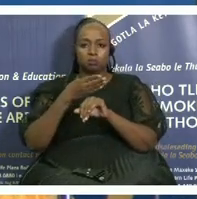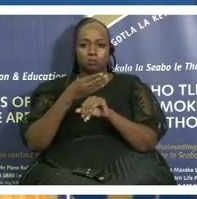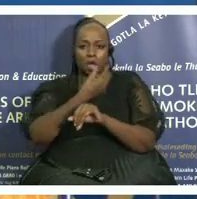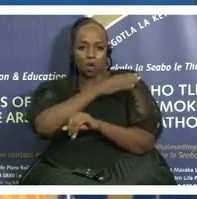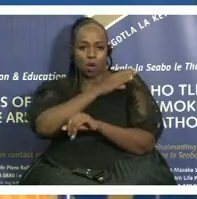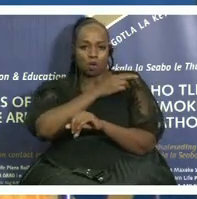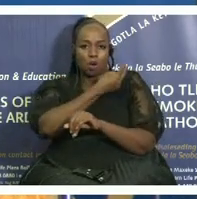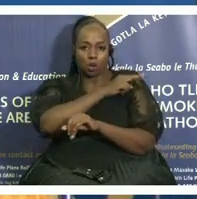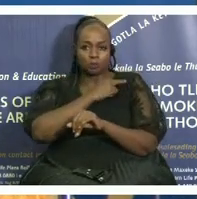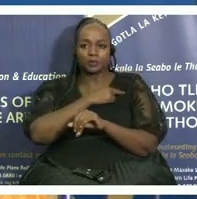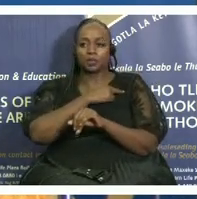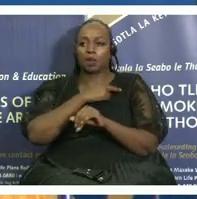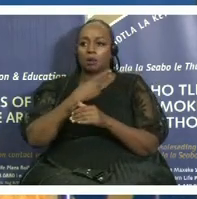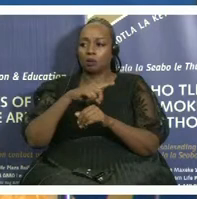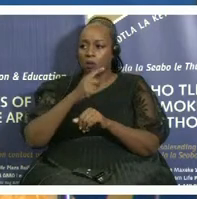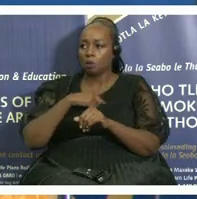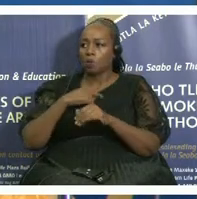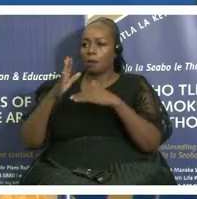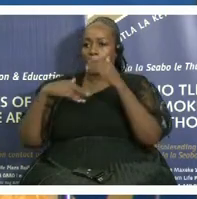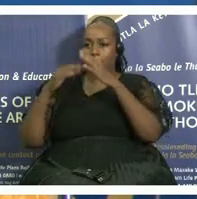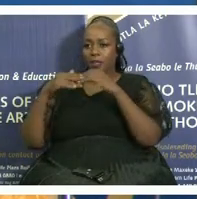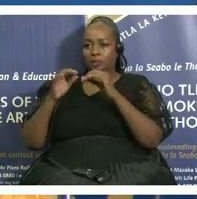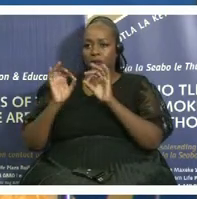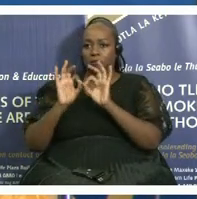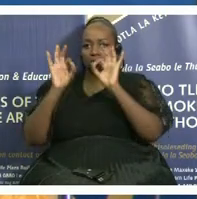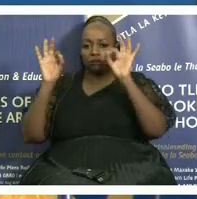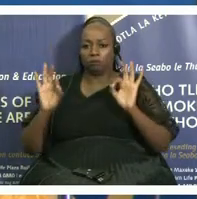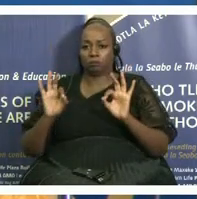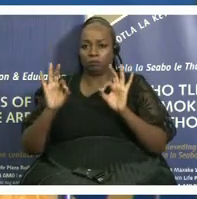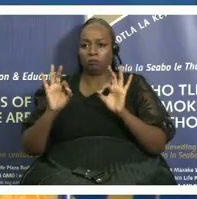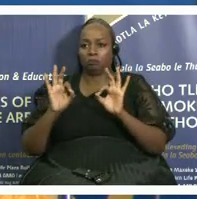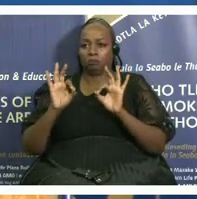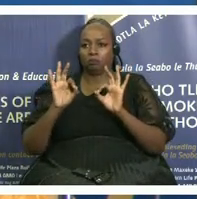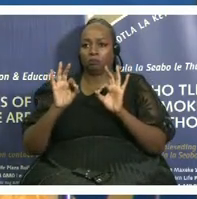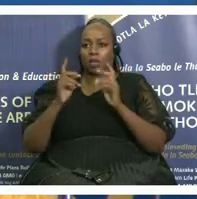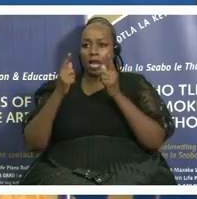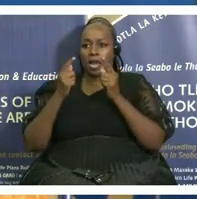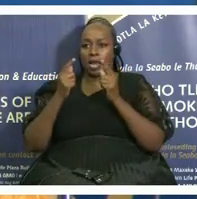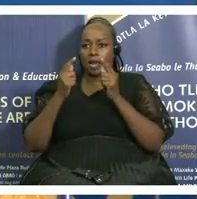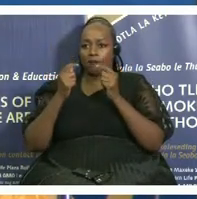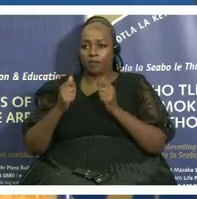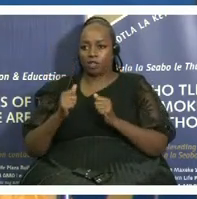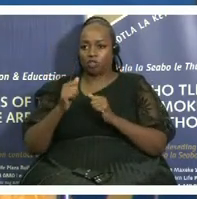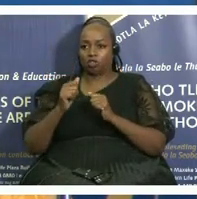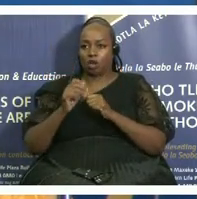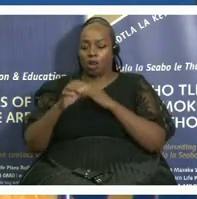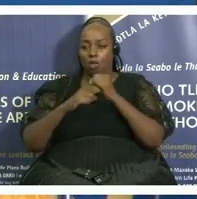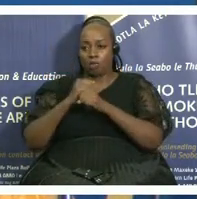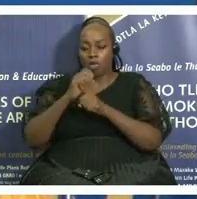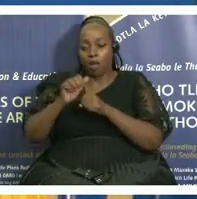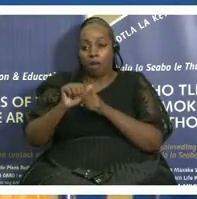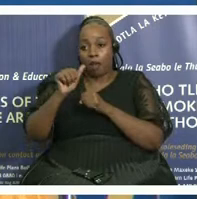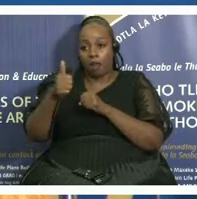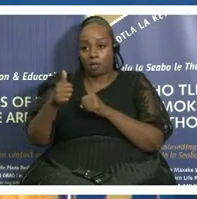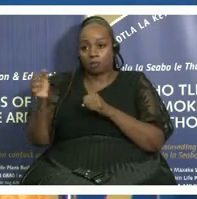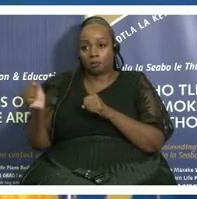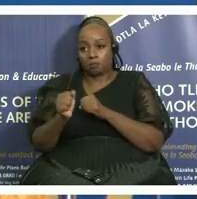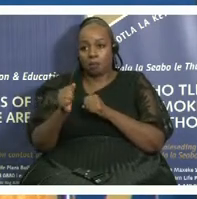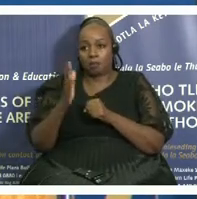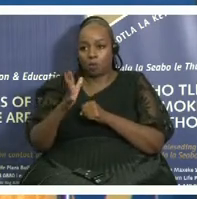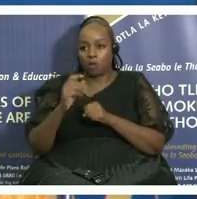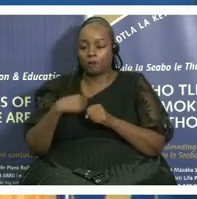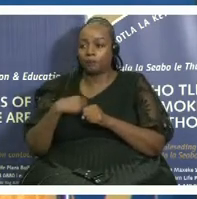2023-24 financial year. 150 young unemployed ICT graduates will be recruited to implement